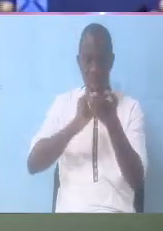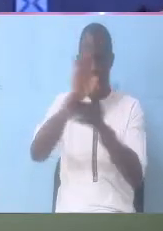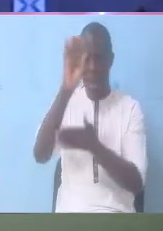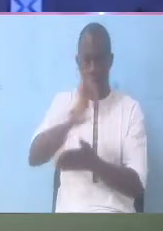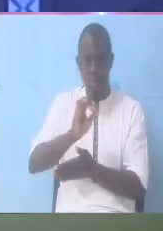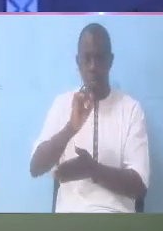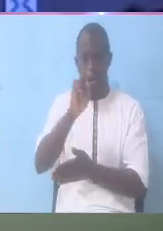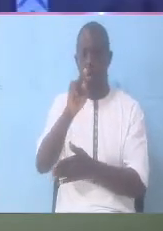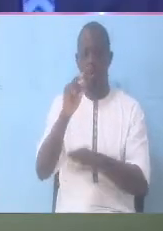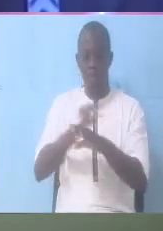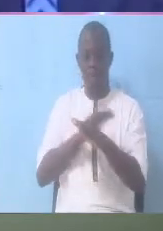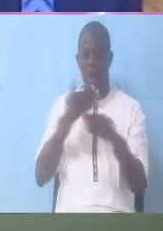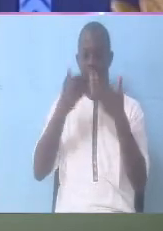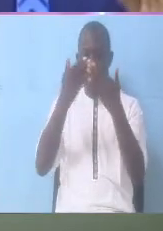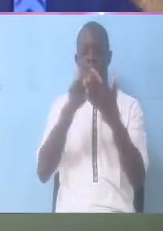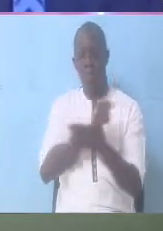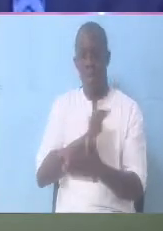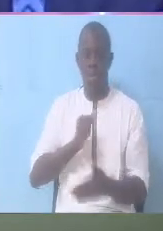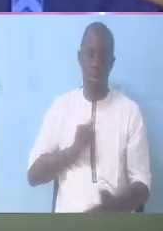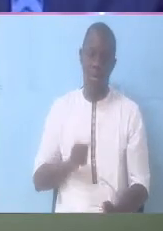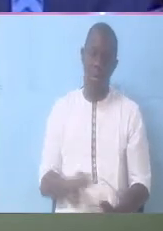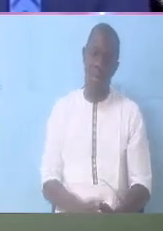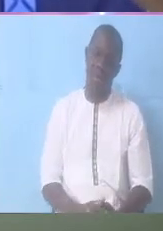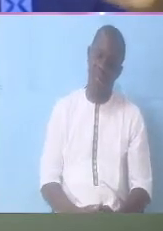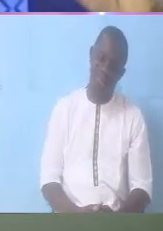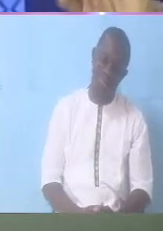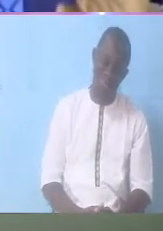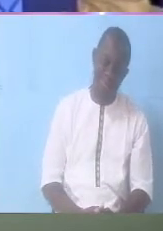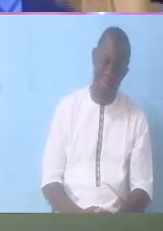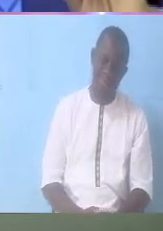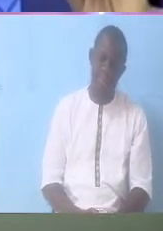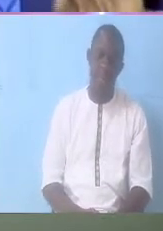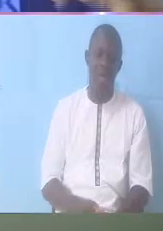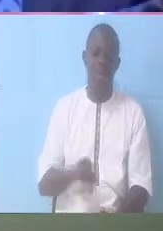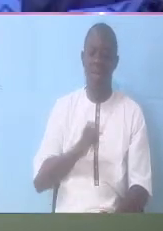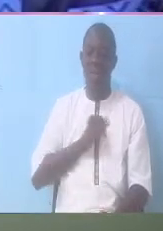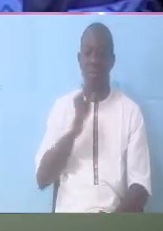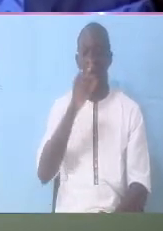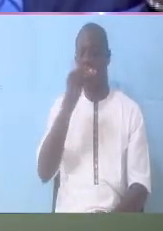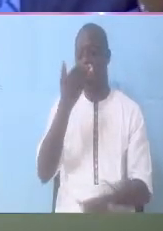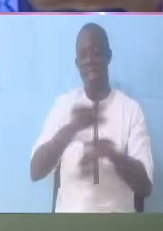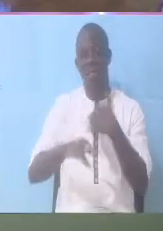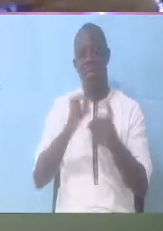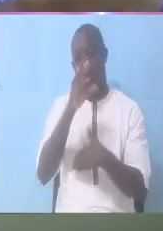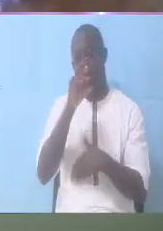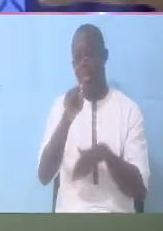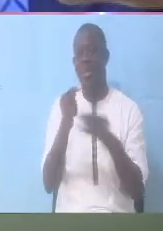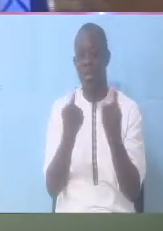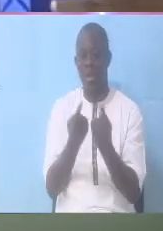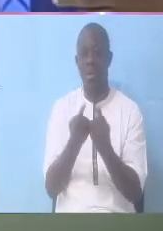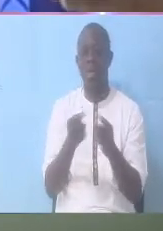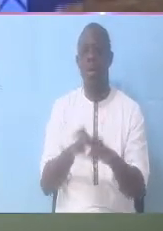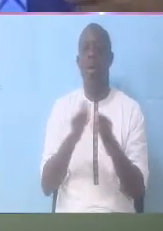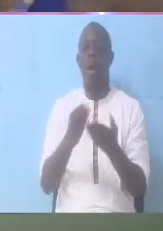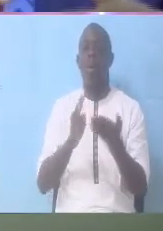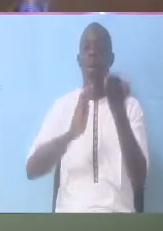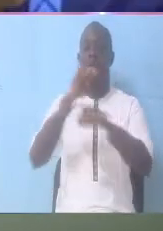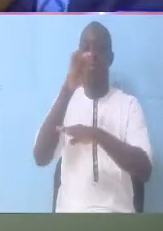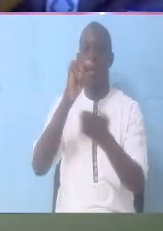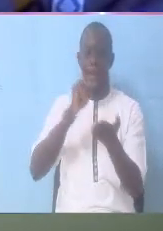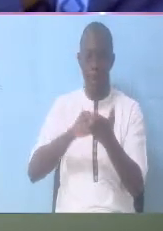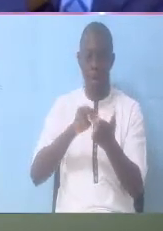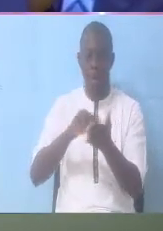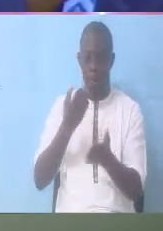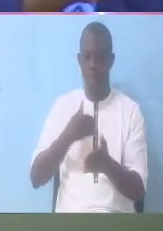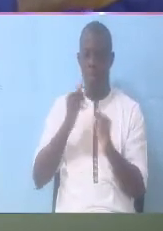I've never said that, sir. Over 1 million people are watching me. I've never said that. Okay, all right. Those over 1 million people would go